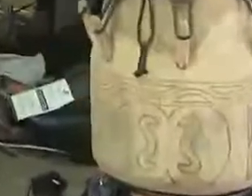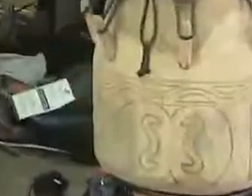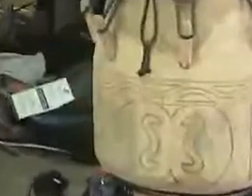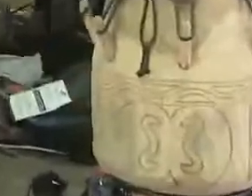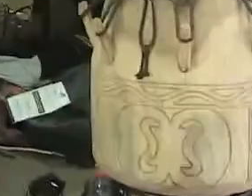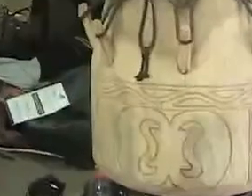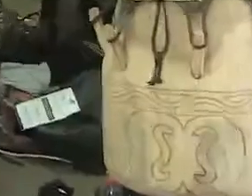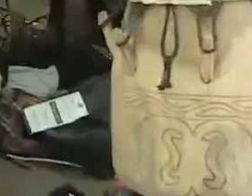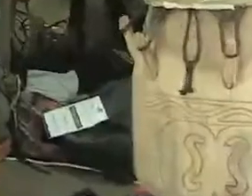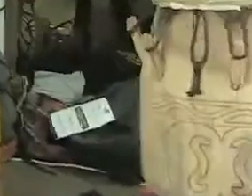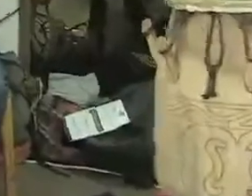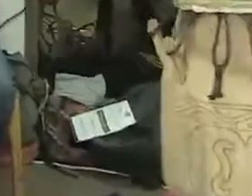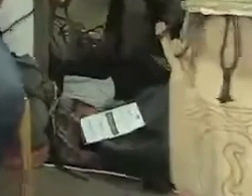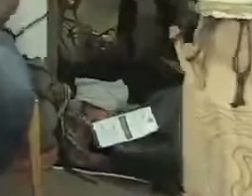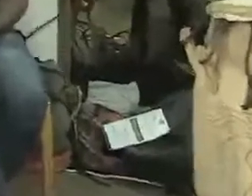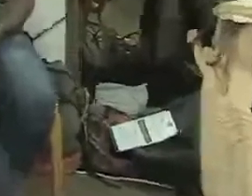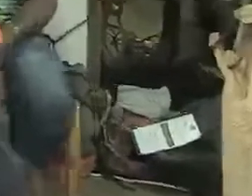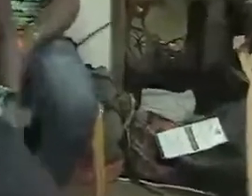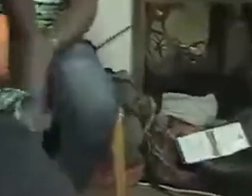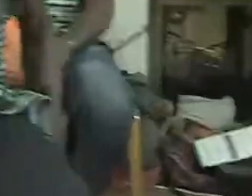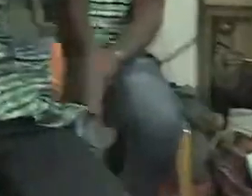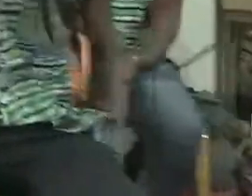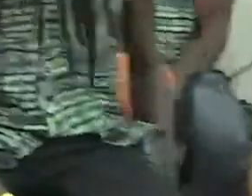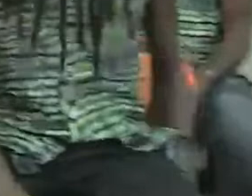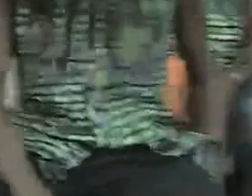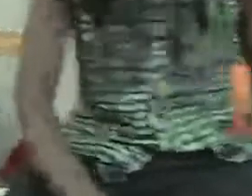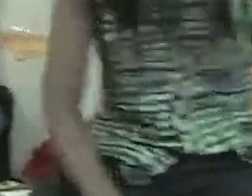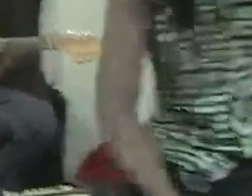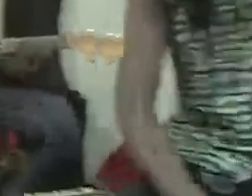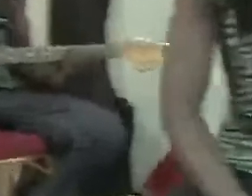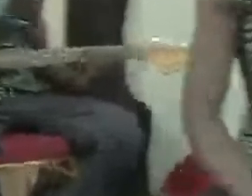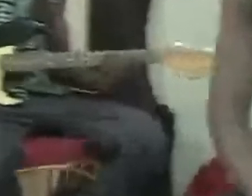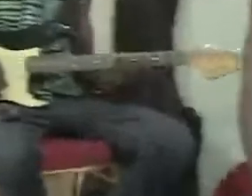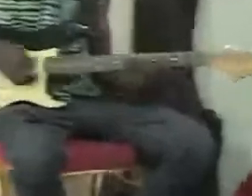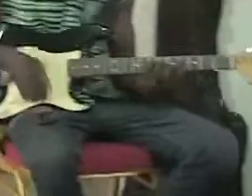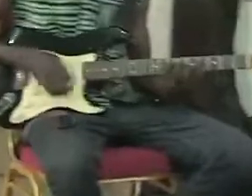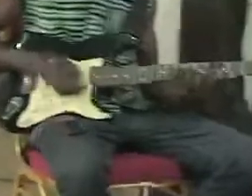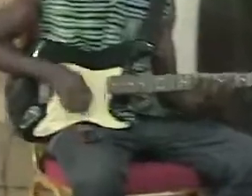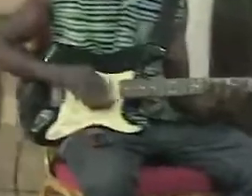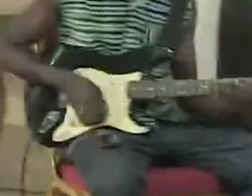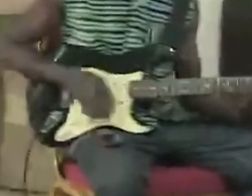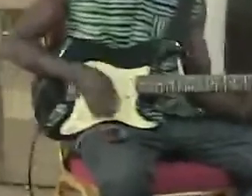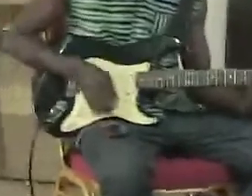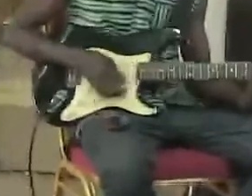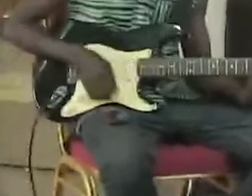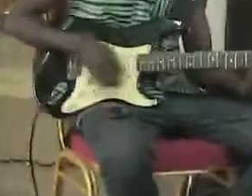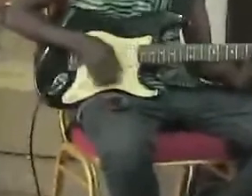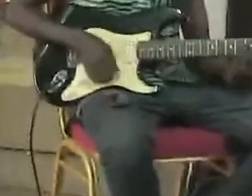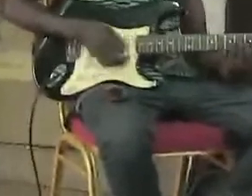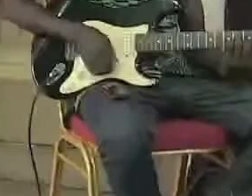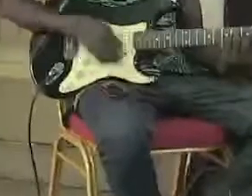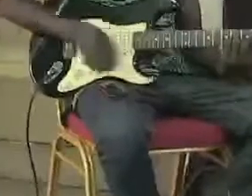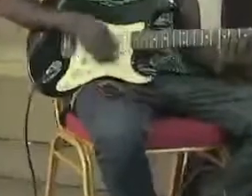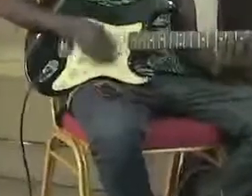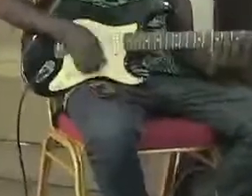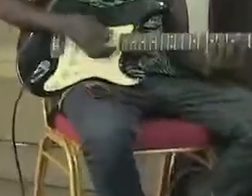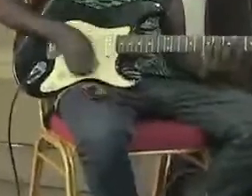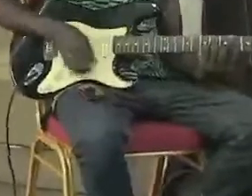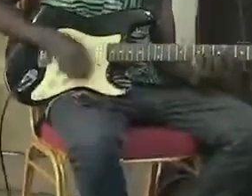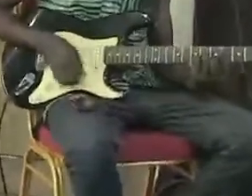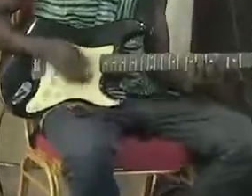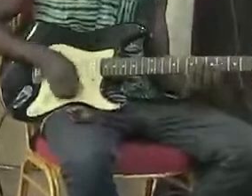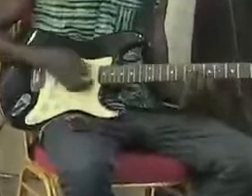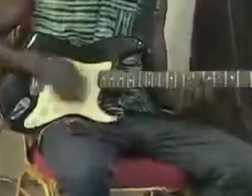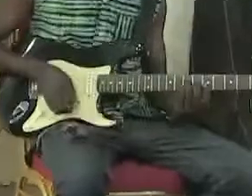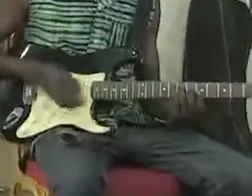We're finishing on the Musriqua. Next in a Kumemundia, eating to Moai.